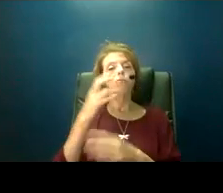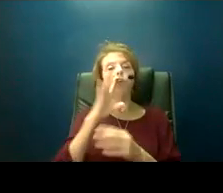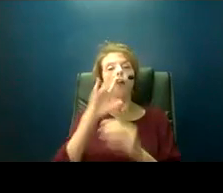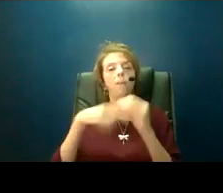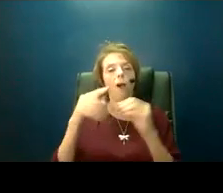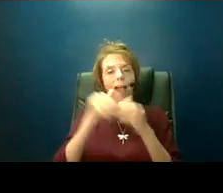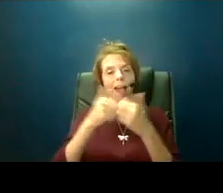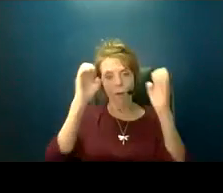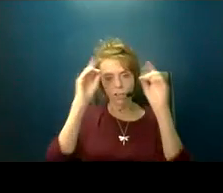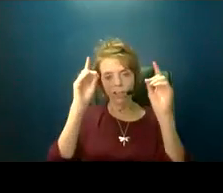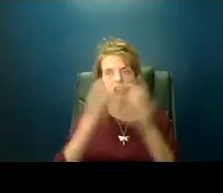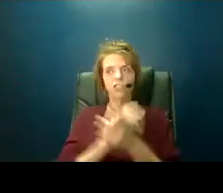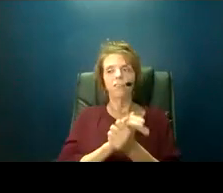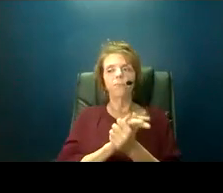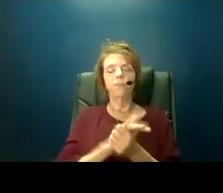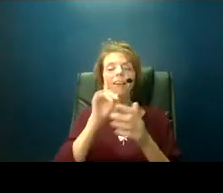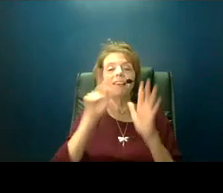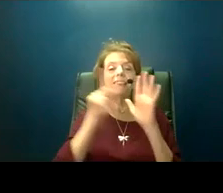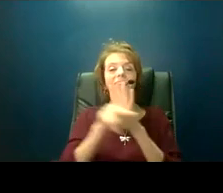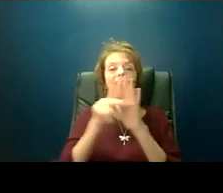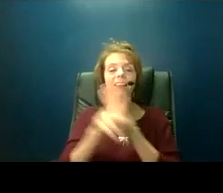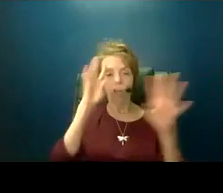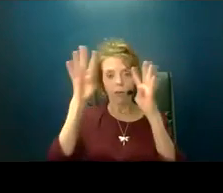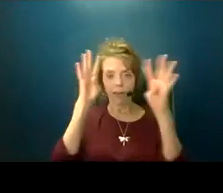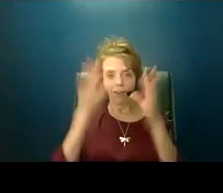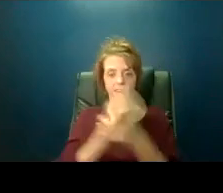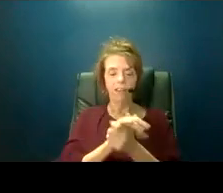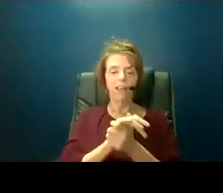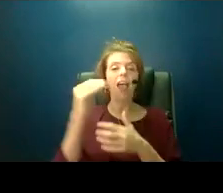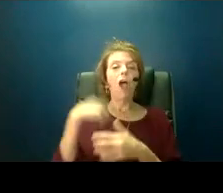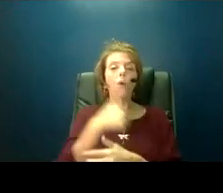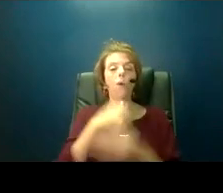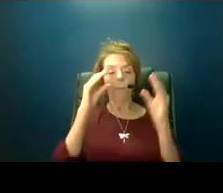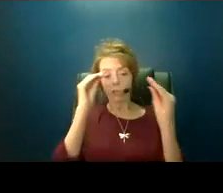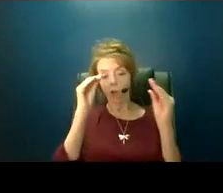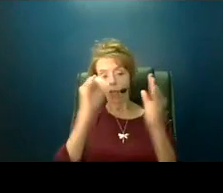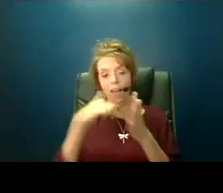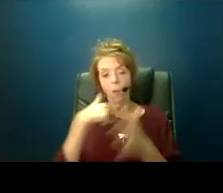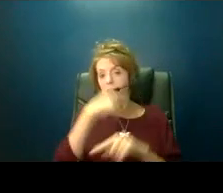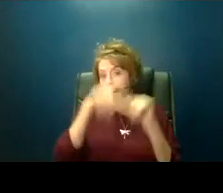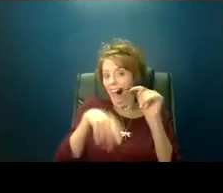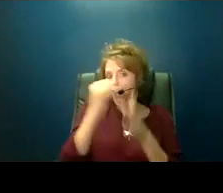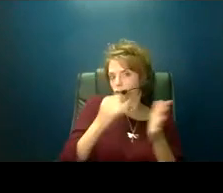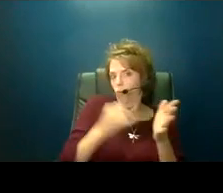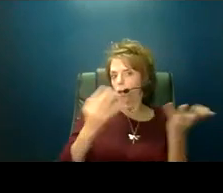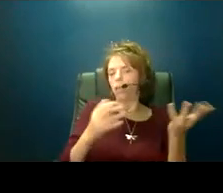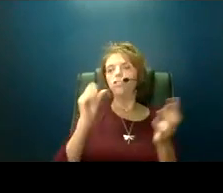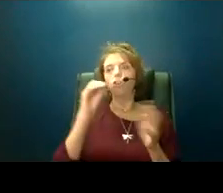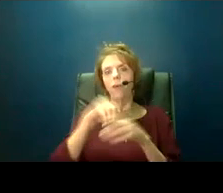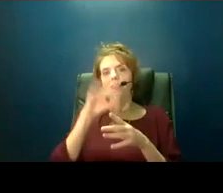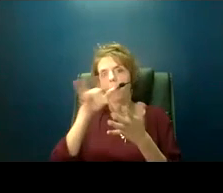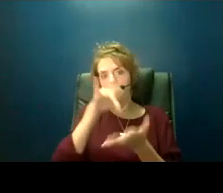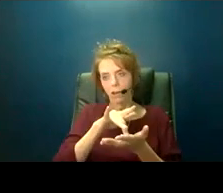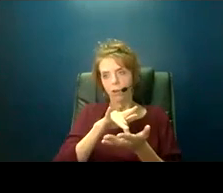education is killing this creativity, and we're being taught that we can't draw. So in that middle